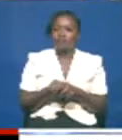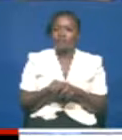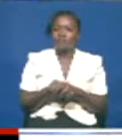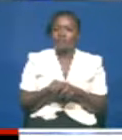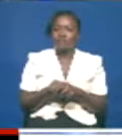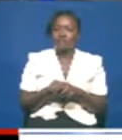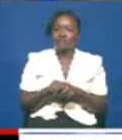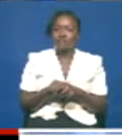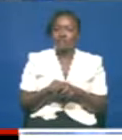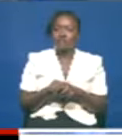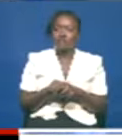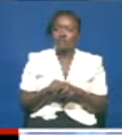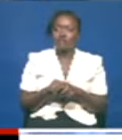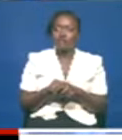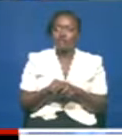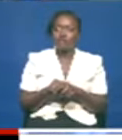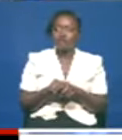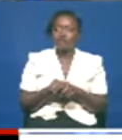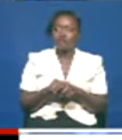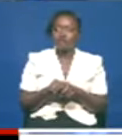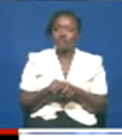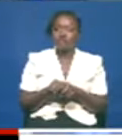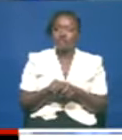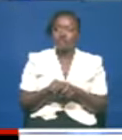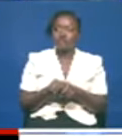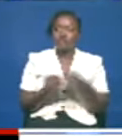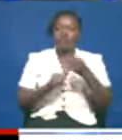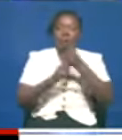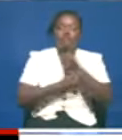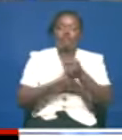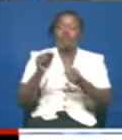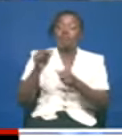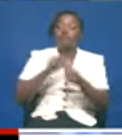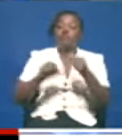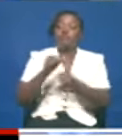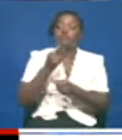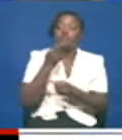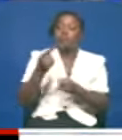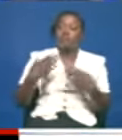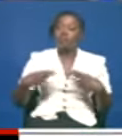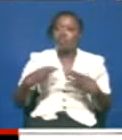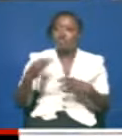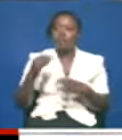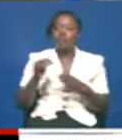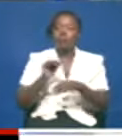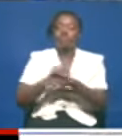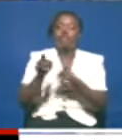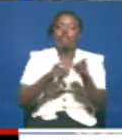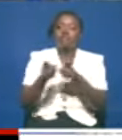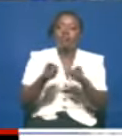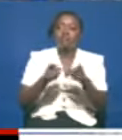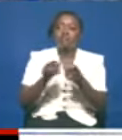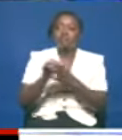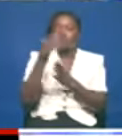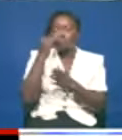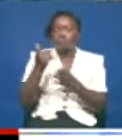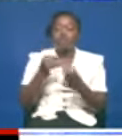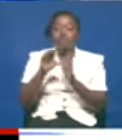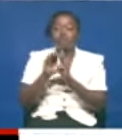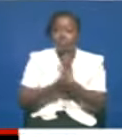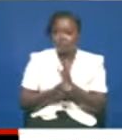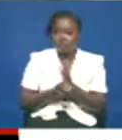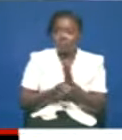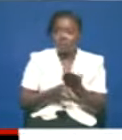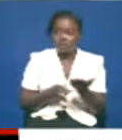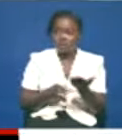The most fundamental point is about assuring the people of good governance. That's why in our constitution, you